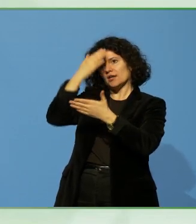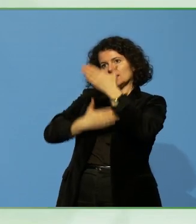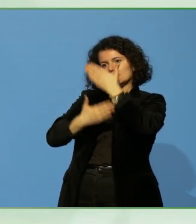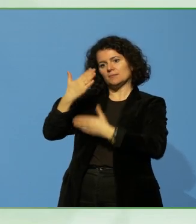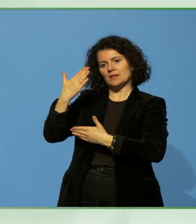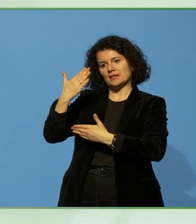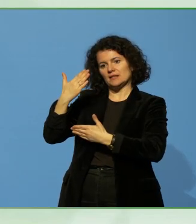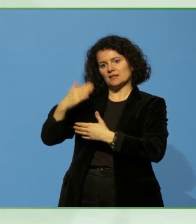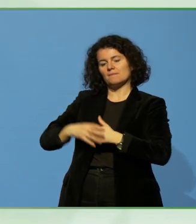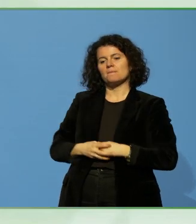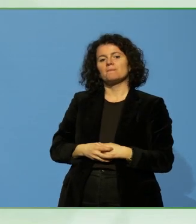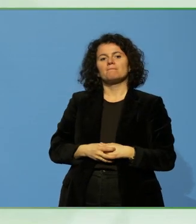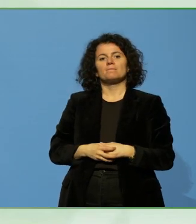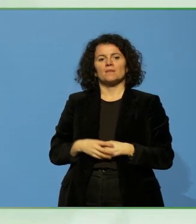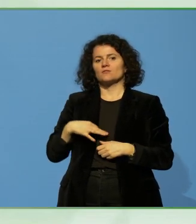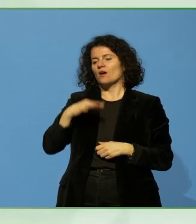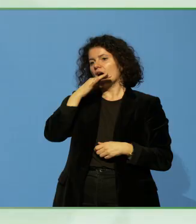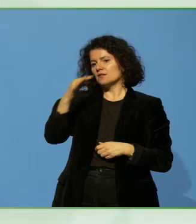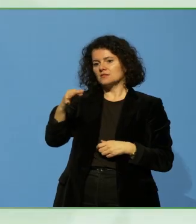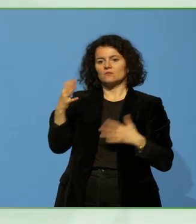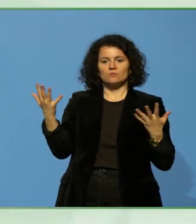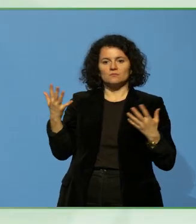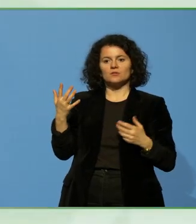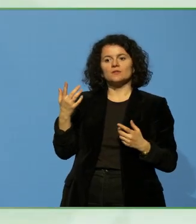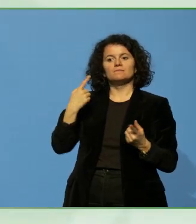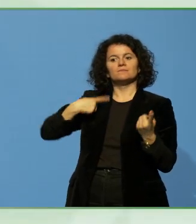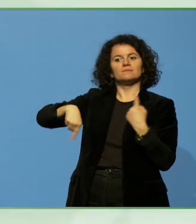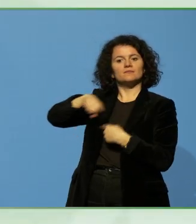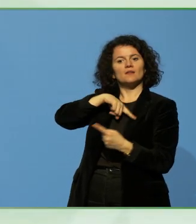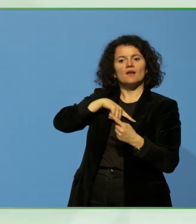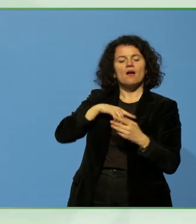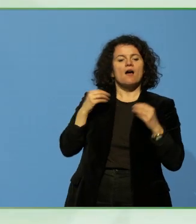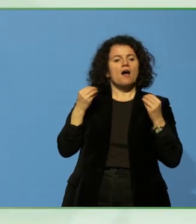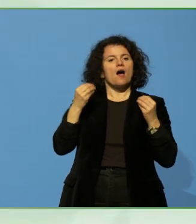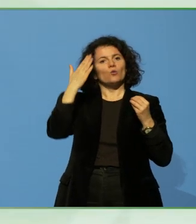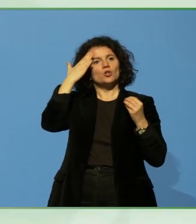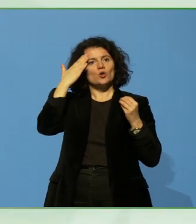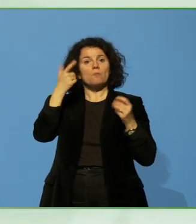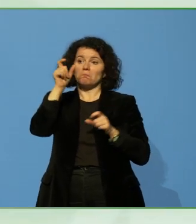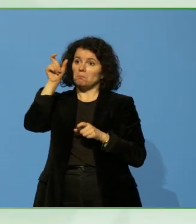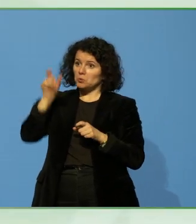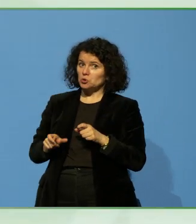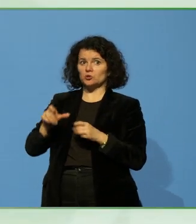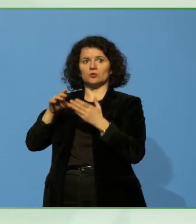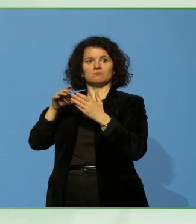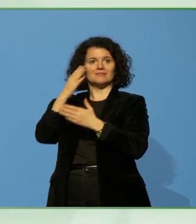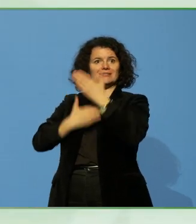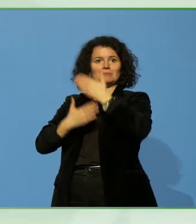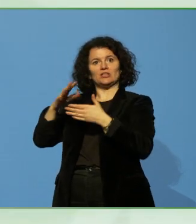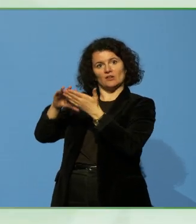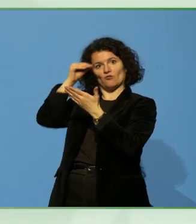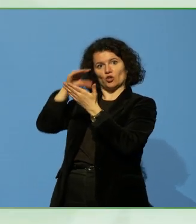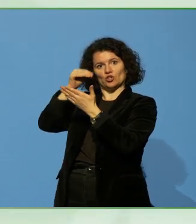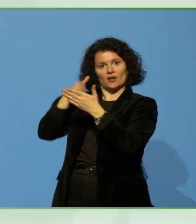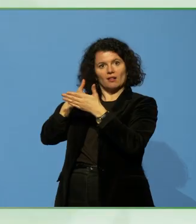digital euro, or how it can be assured that for people with learning difficulties and learning